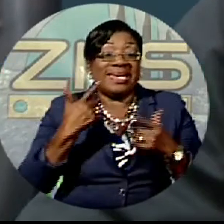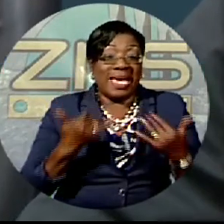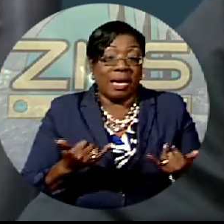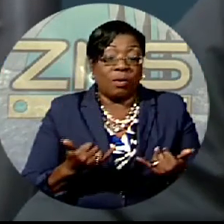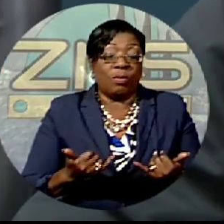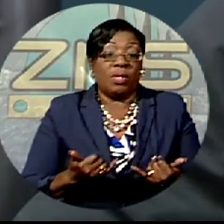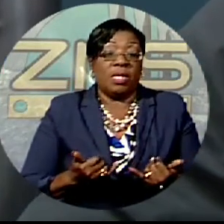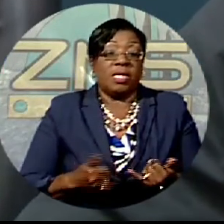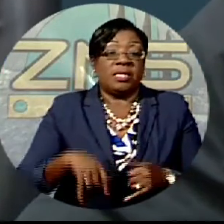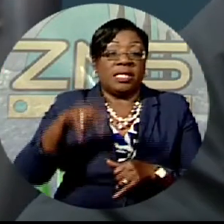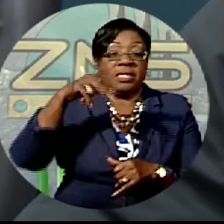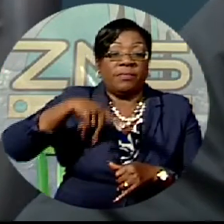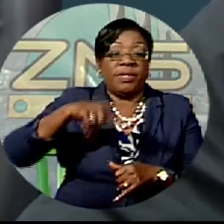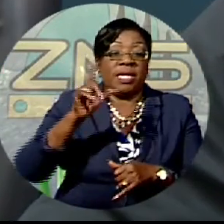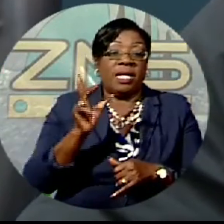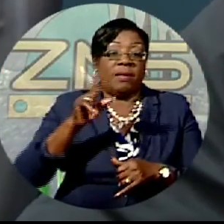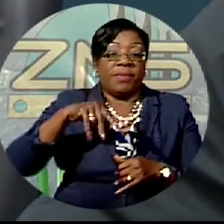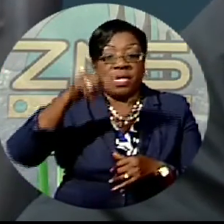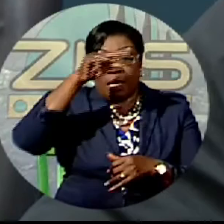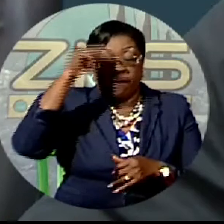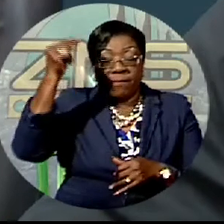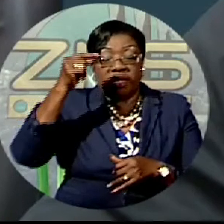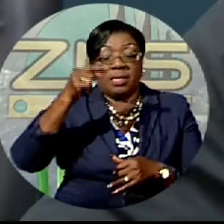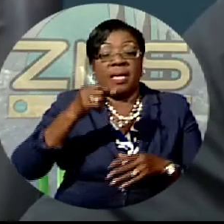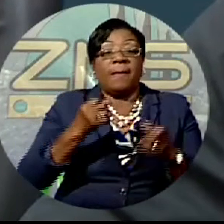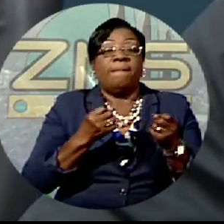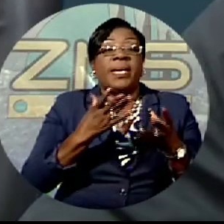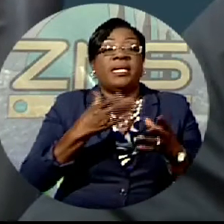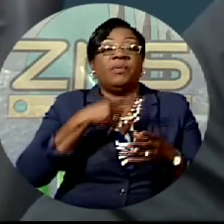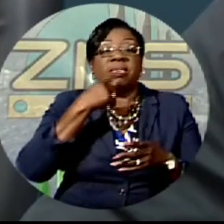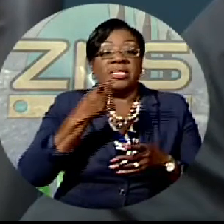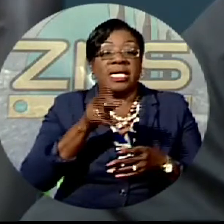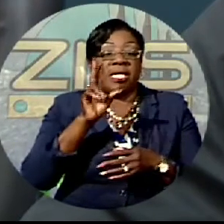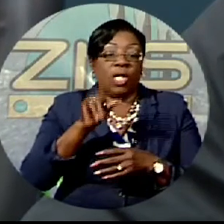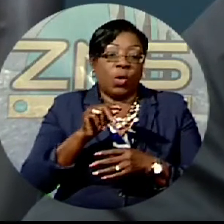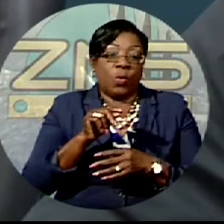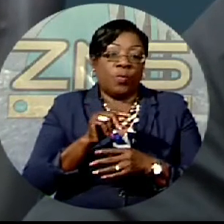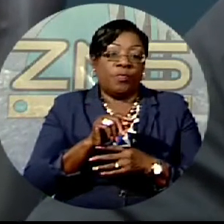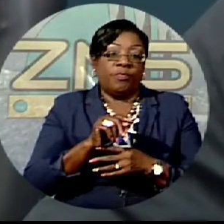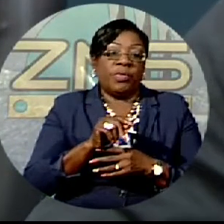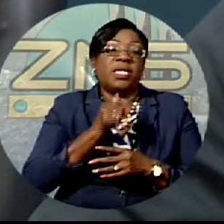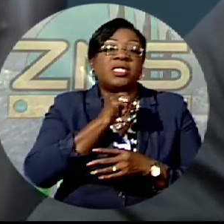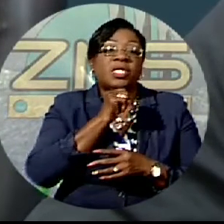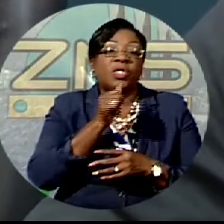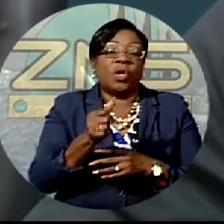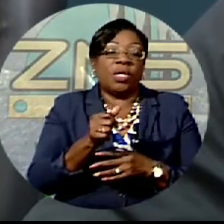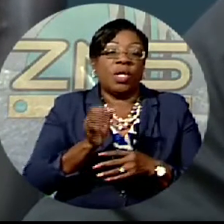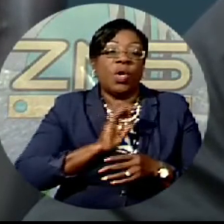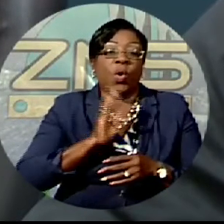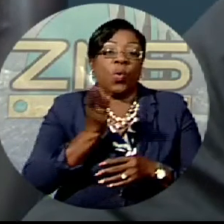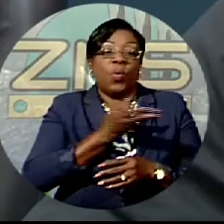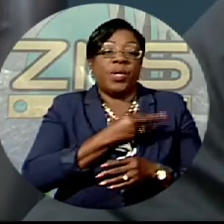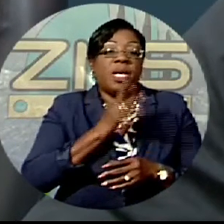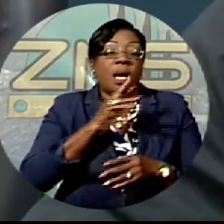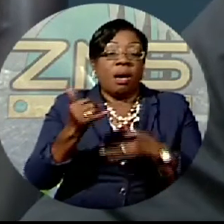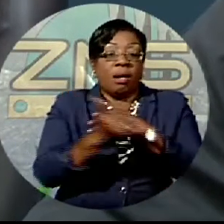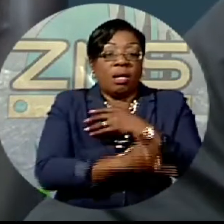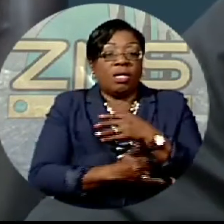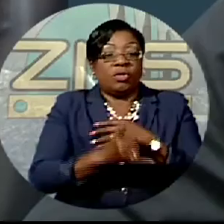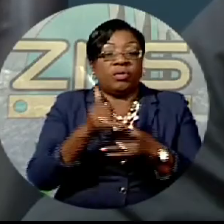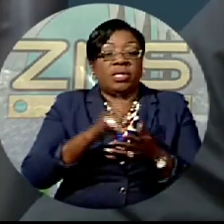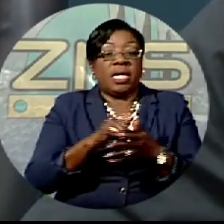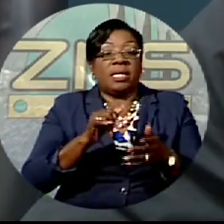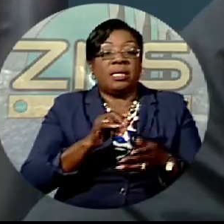ago, 95% of people tell you no, because it isn't. We are a country that is in a poor state,